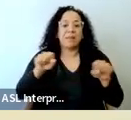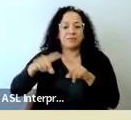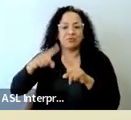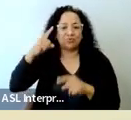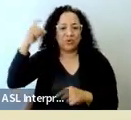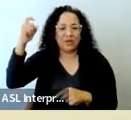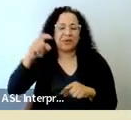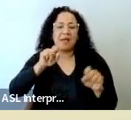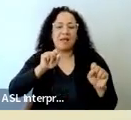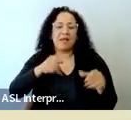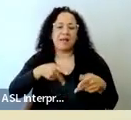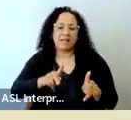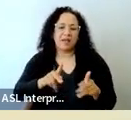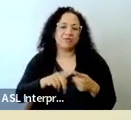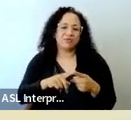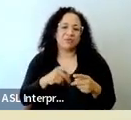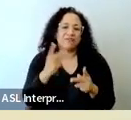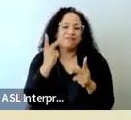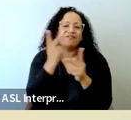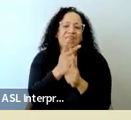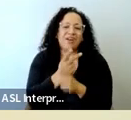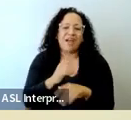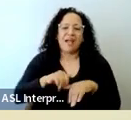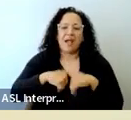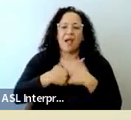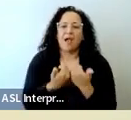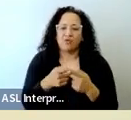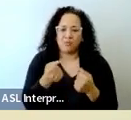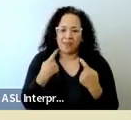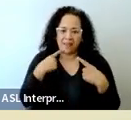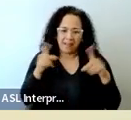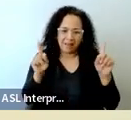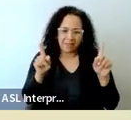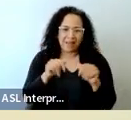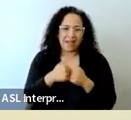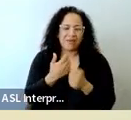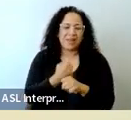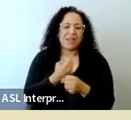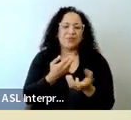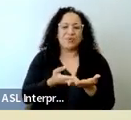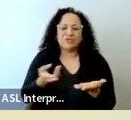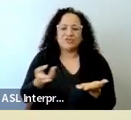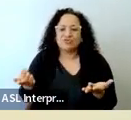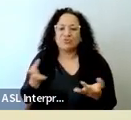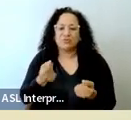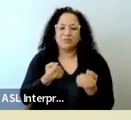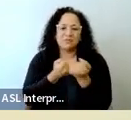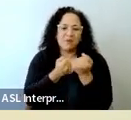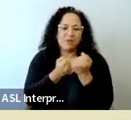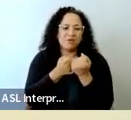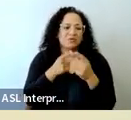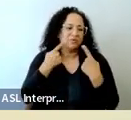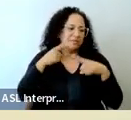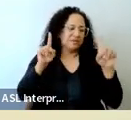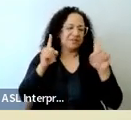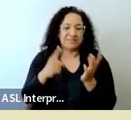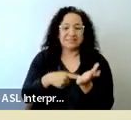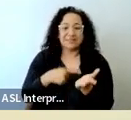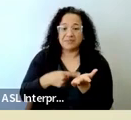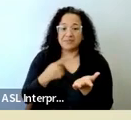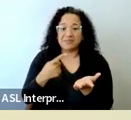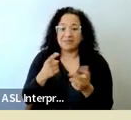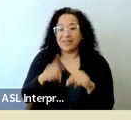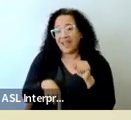be able to maybe figure out pathways to make those things happen and get the resources and supports we need to make those things happen. And sometimes we